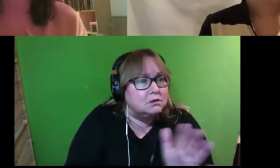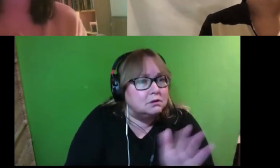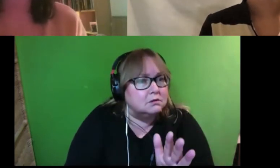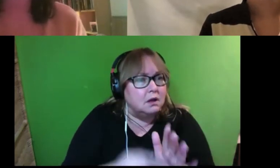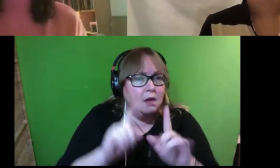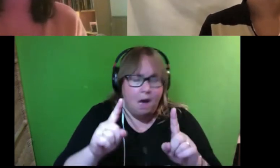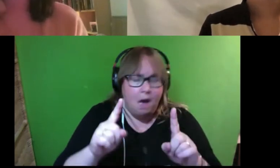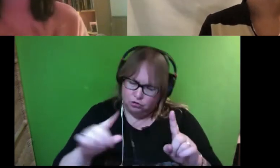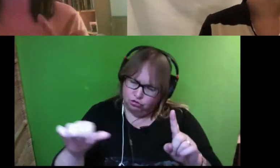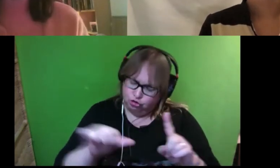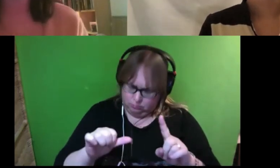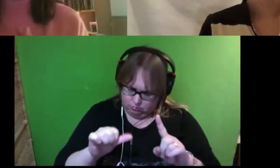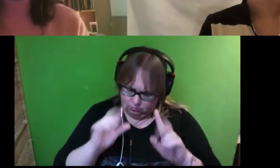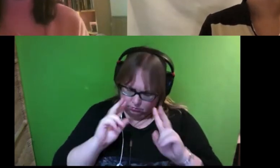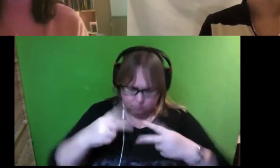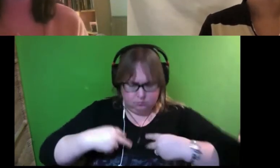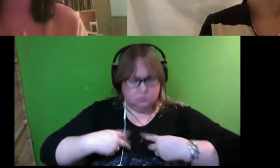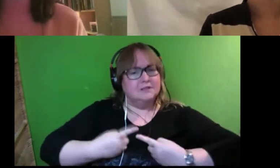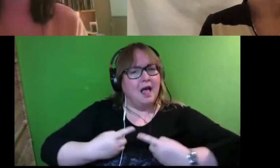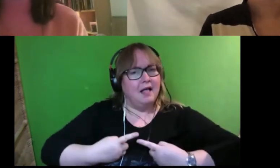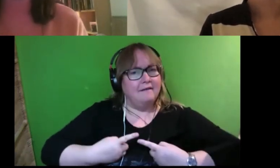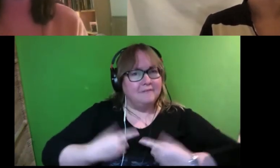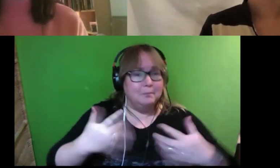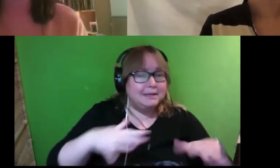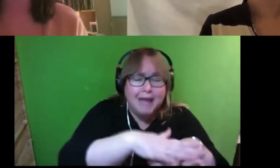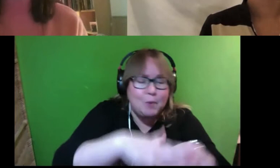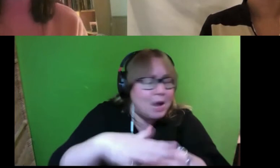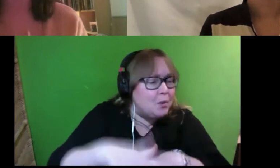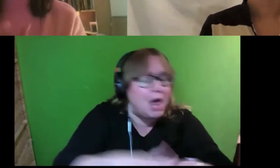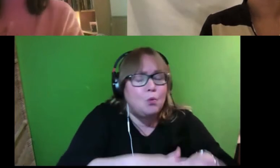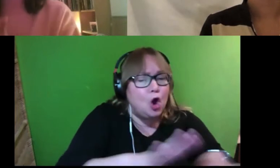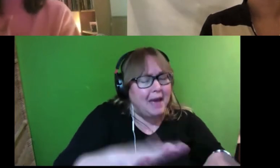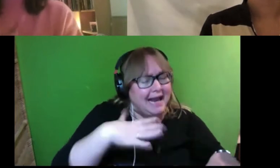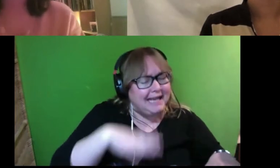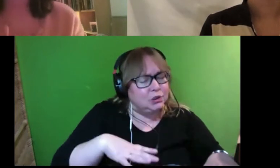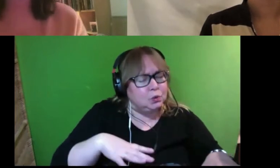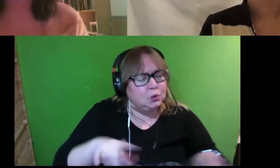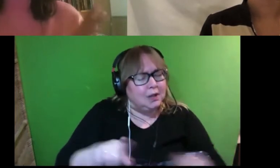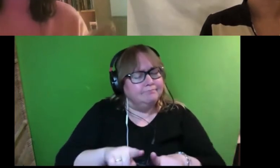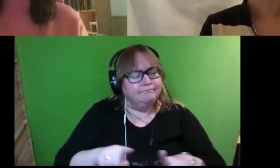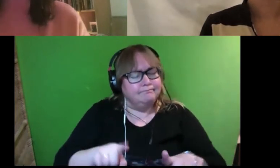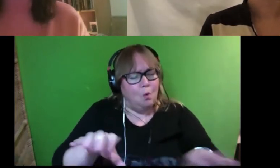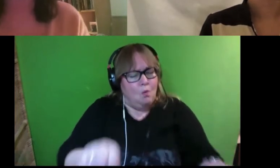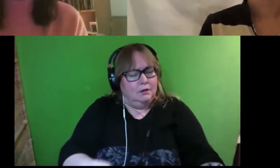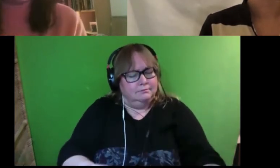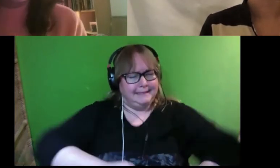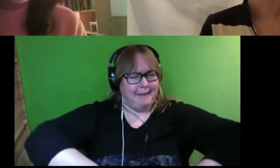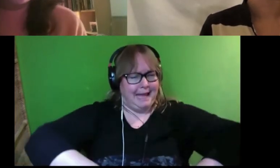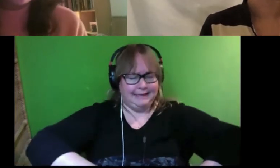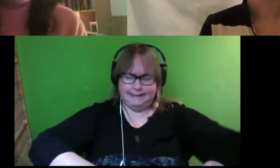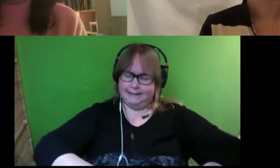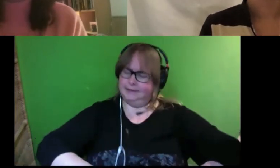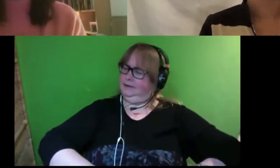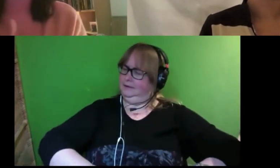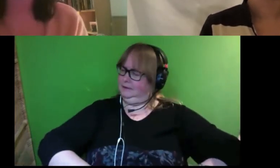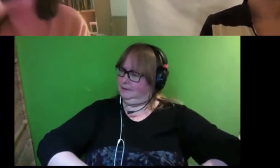really grateful of all the networks that I've been a part of. But I think I needed to just kind of take a break to think about what is it that I have to